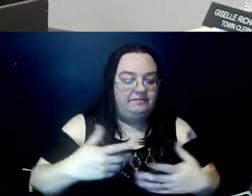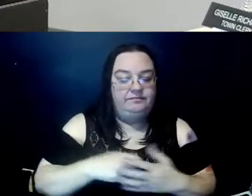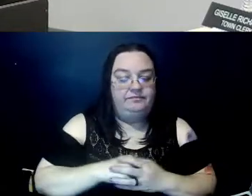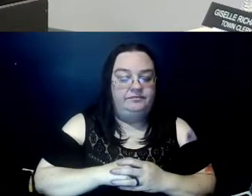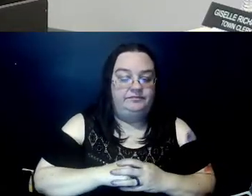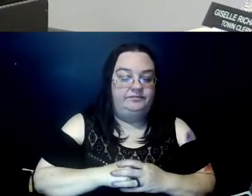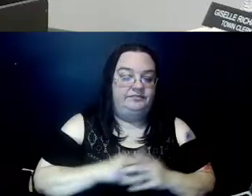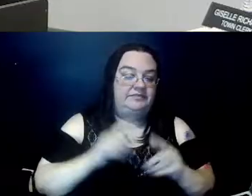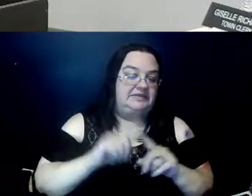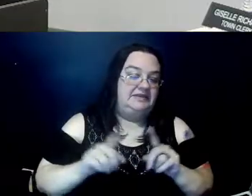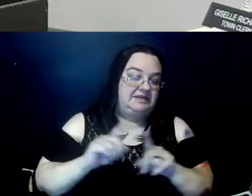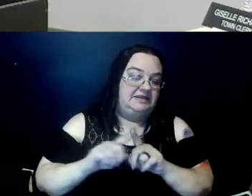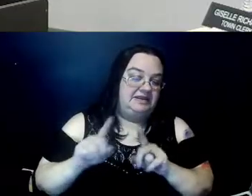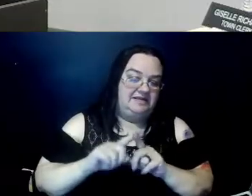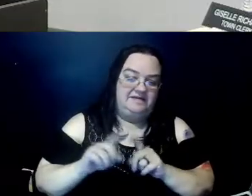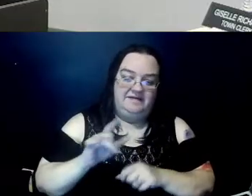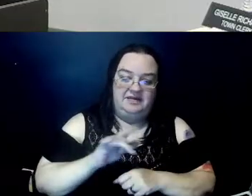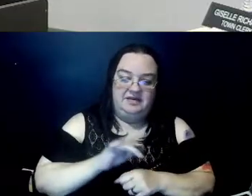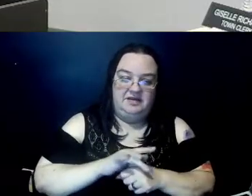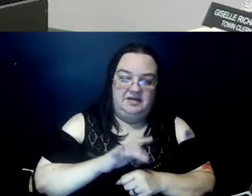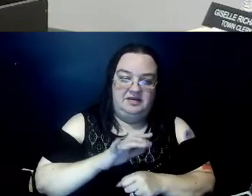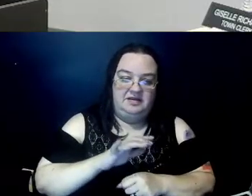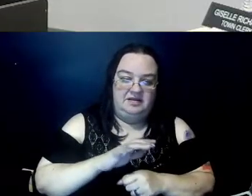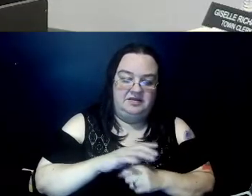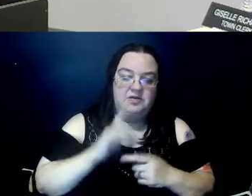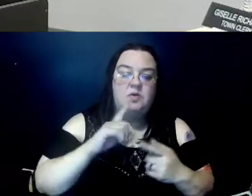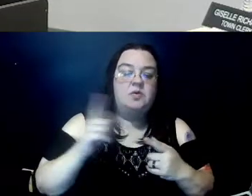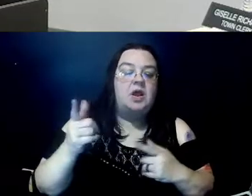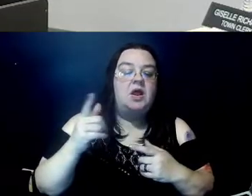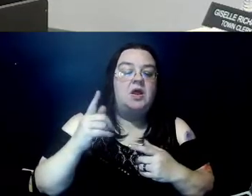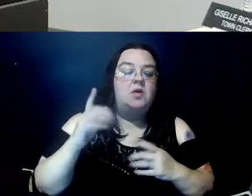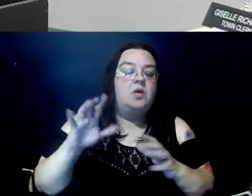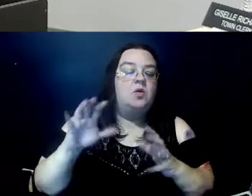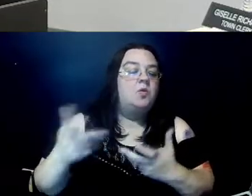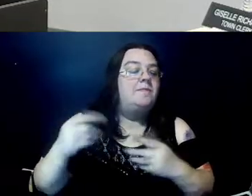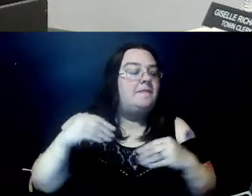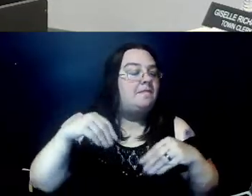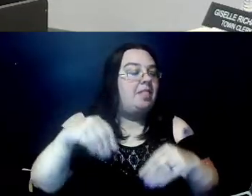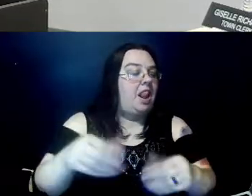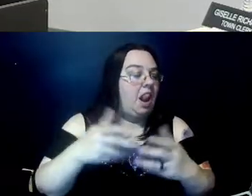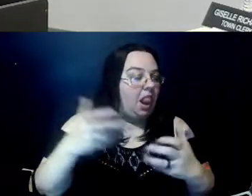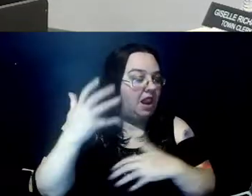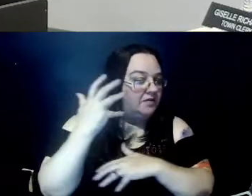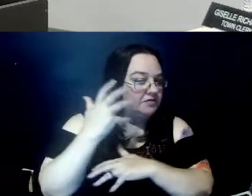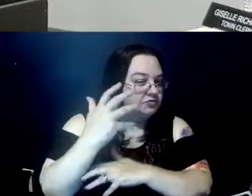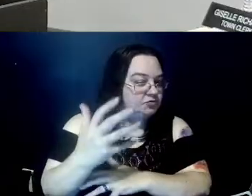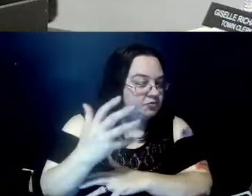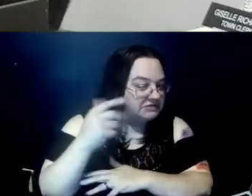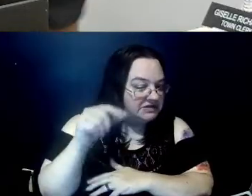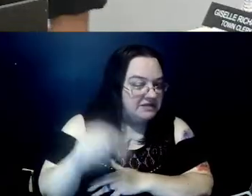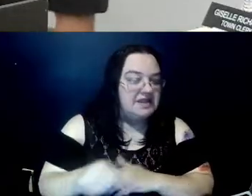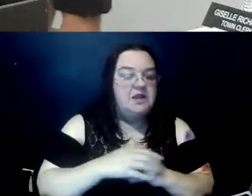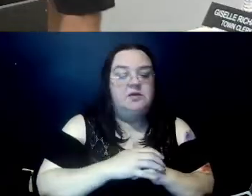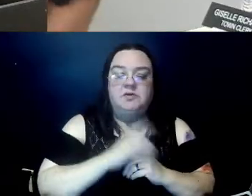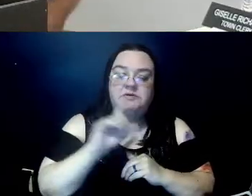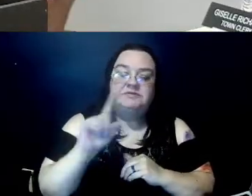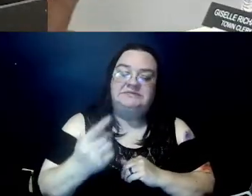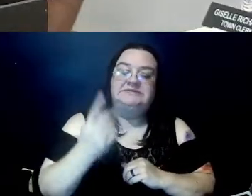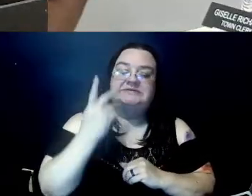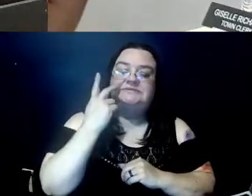Cuenca has planted a lot of trees there. We just put in lots of